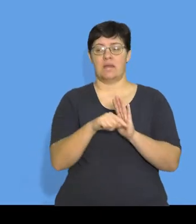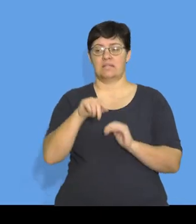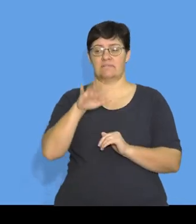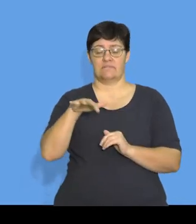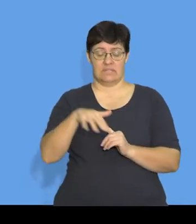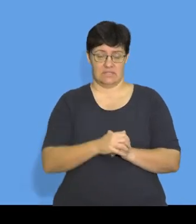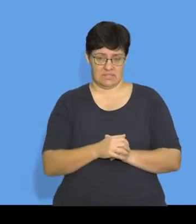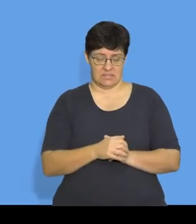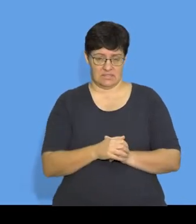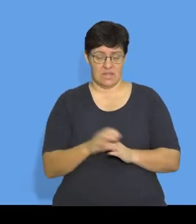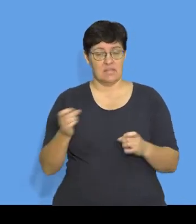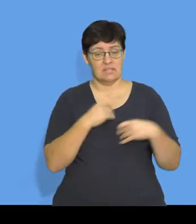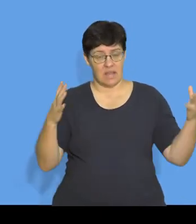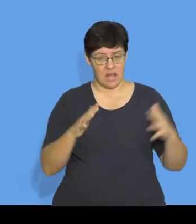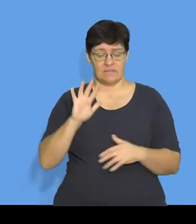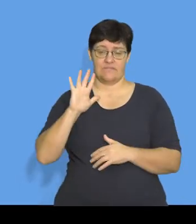Initial velocity 5.